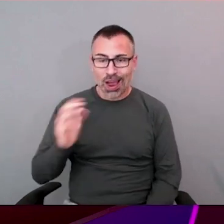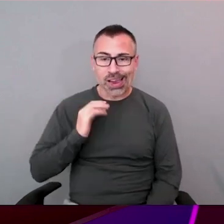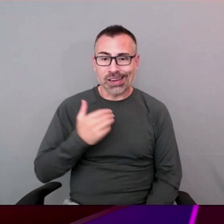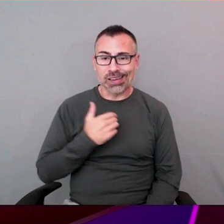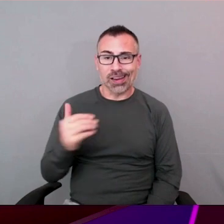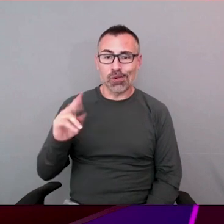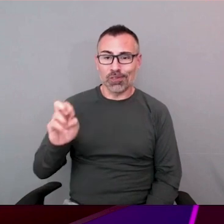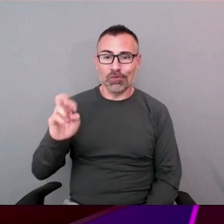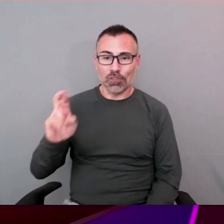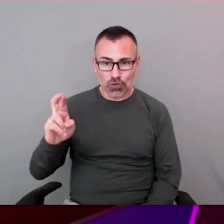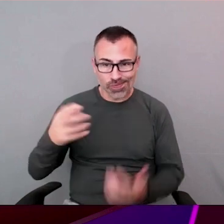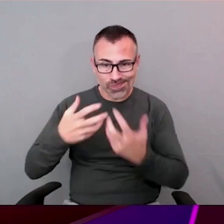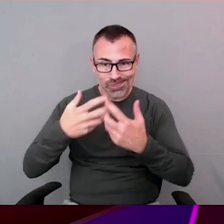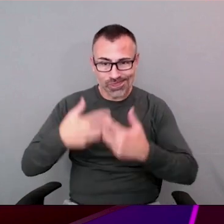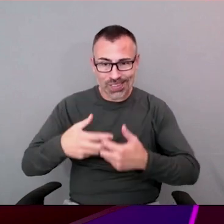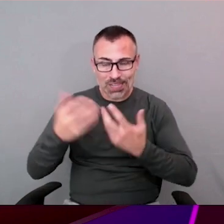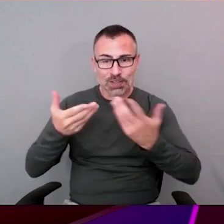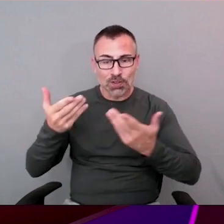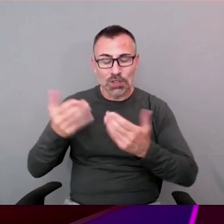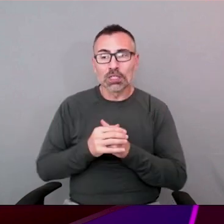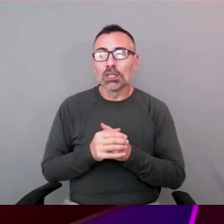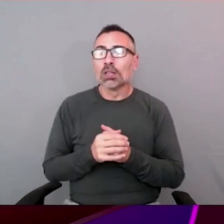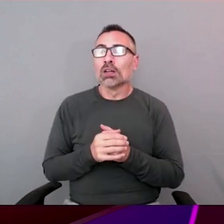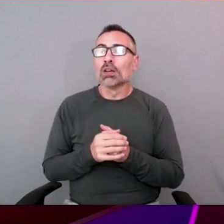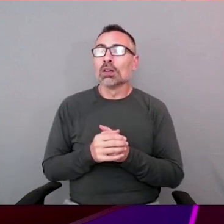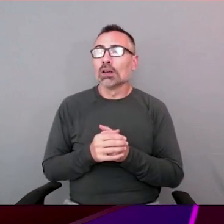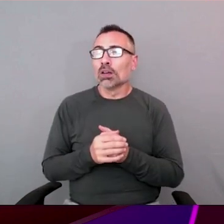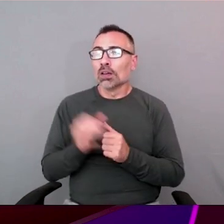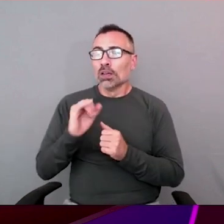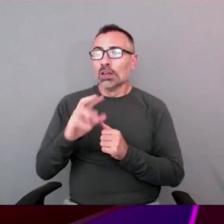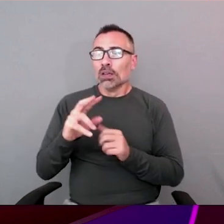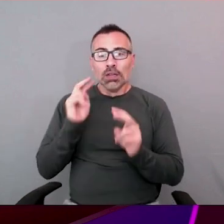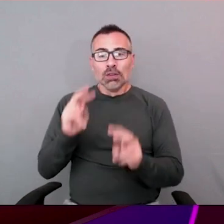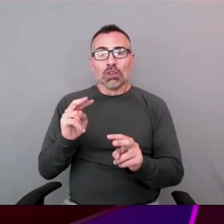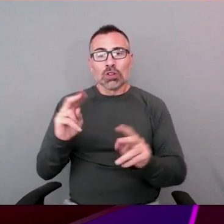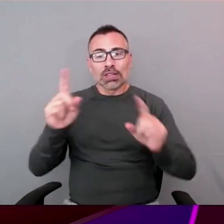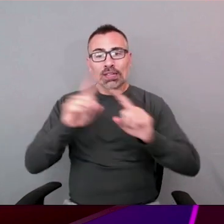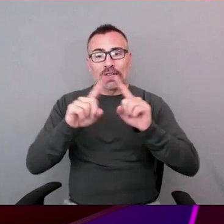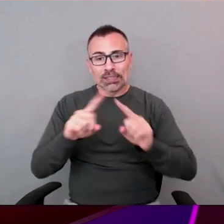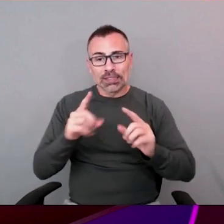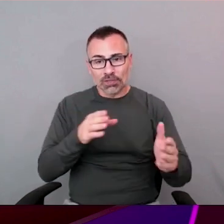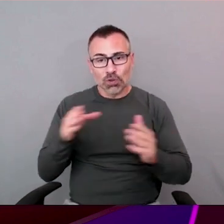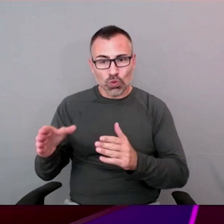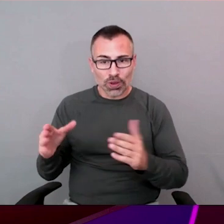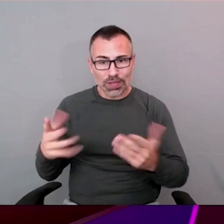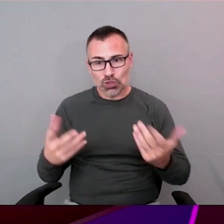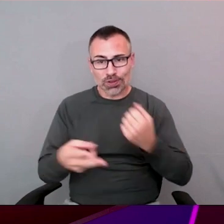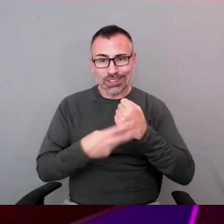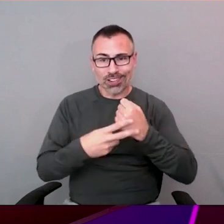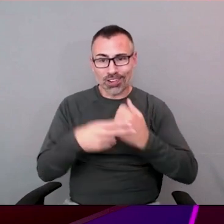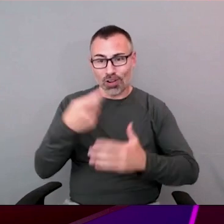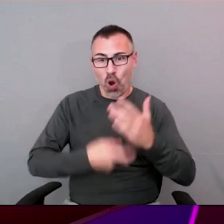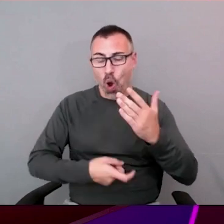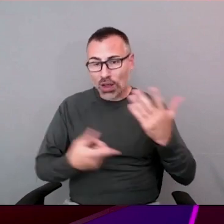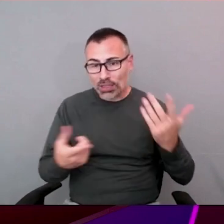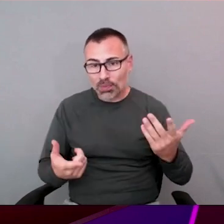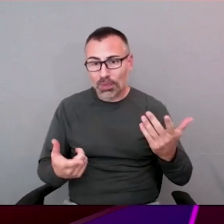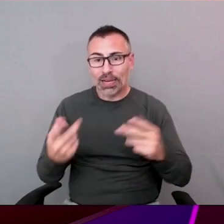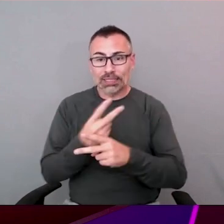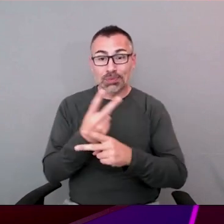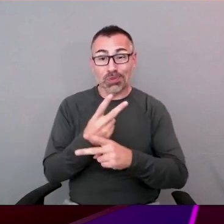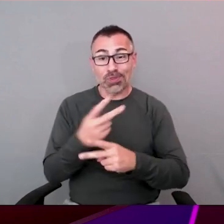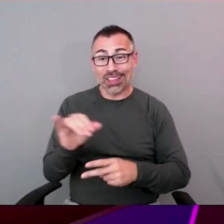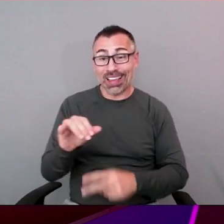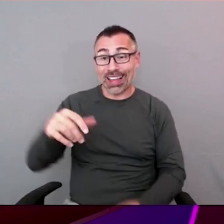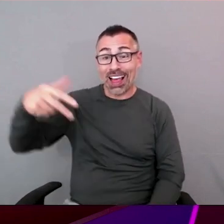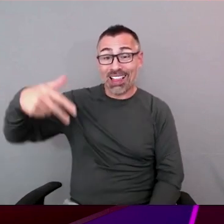service, is a really common one. But if you look at different ways you can cost optimize compute with a service like Lambda for certain